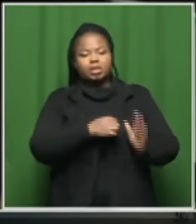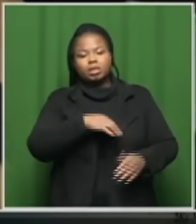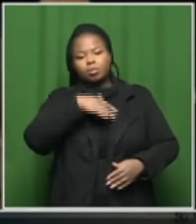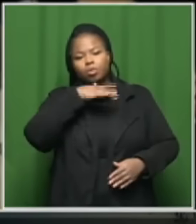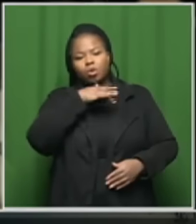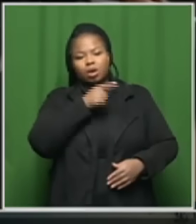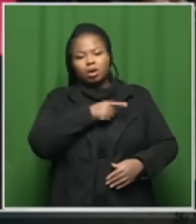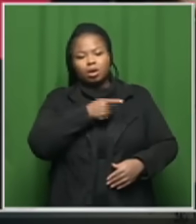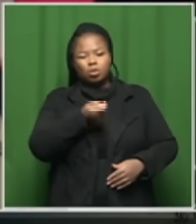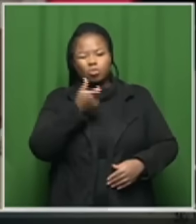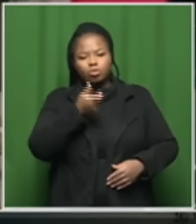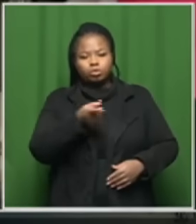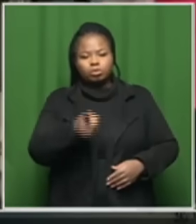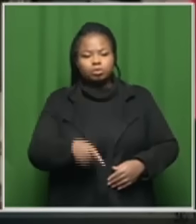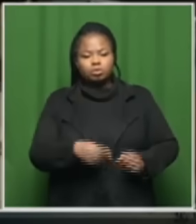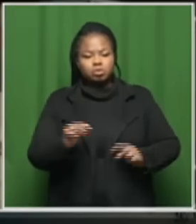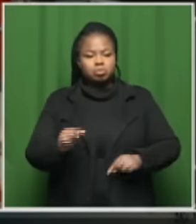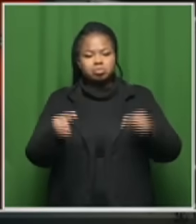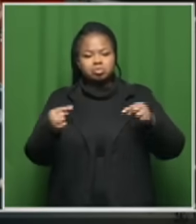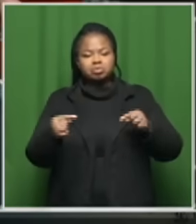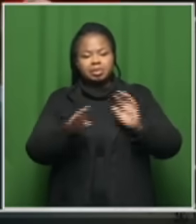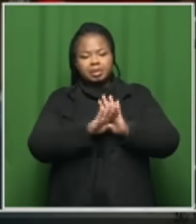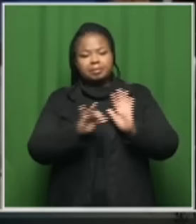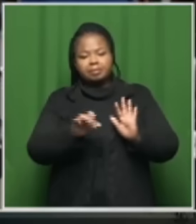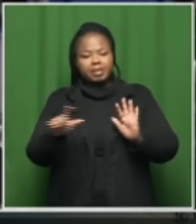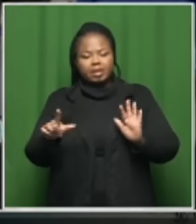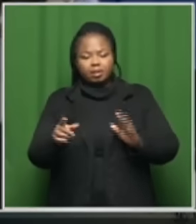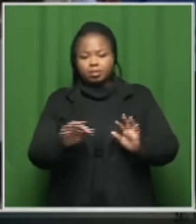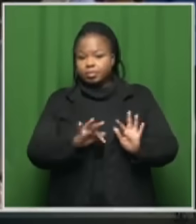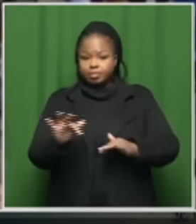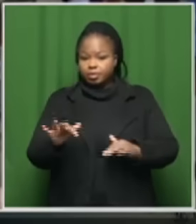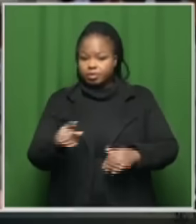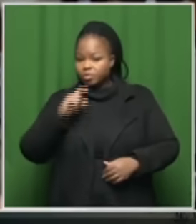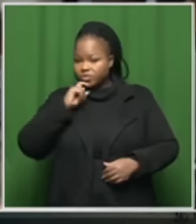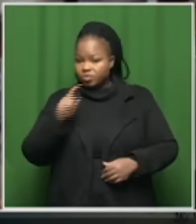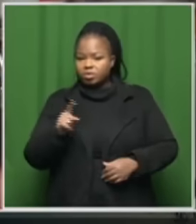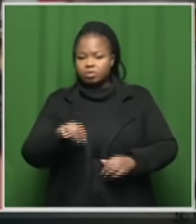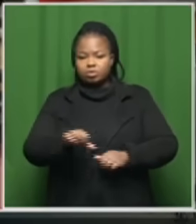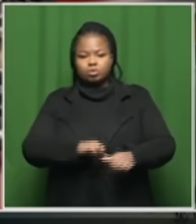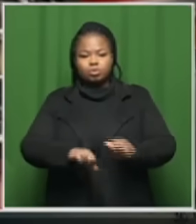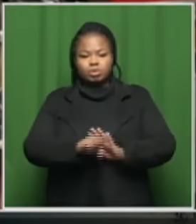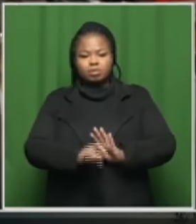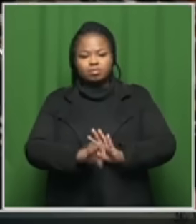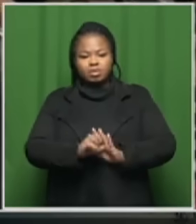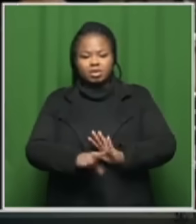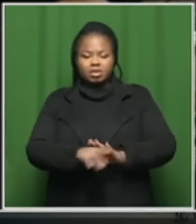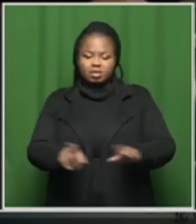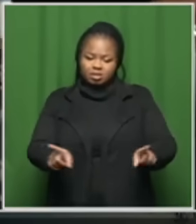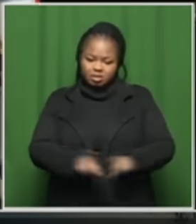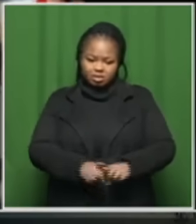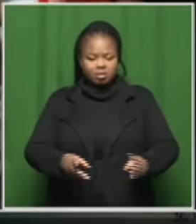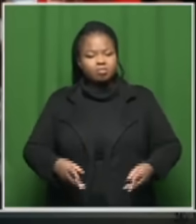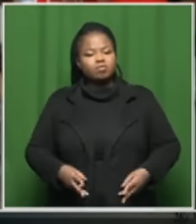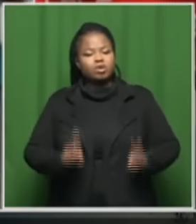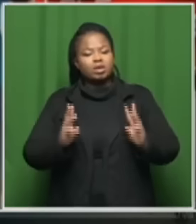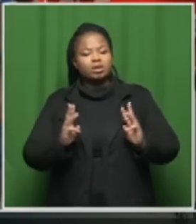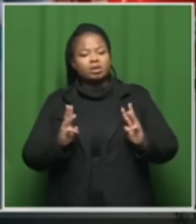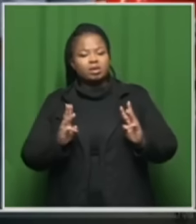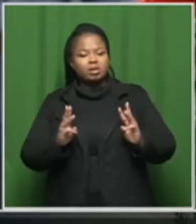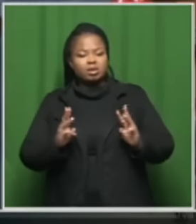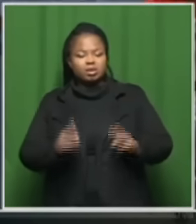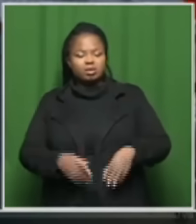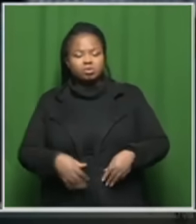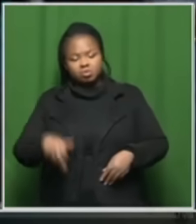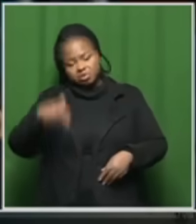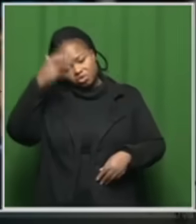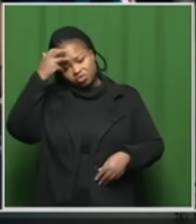this bill. It has gained traction. He's using social media in the same way he propelled